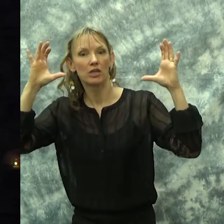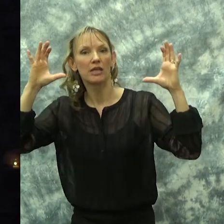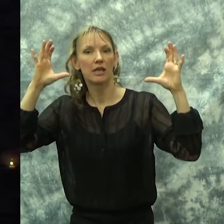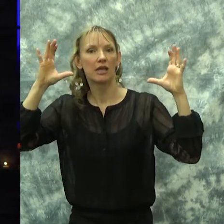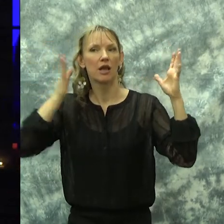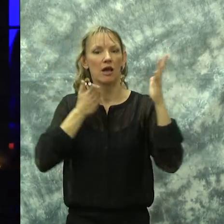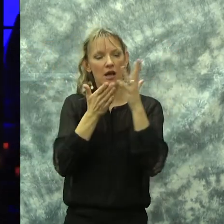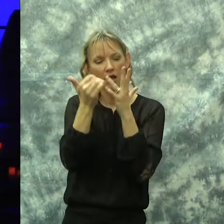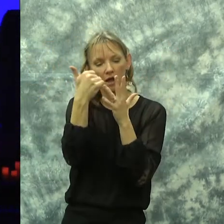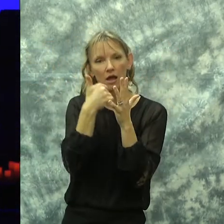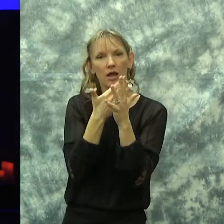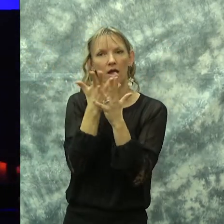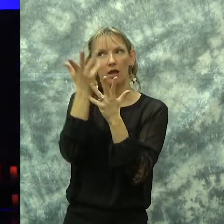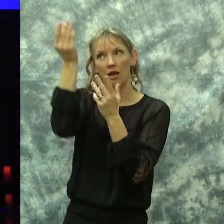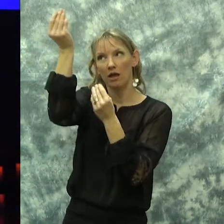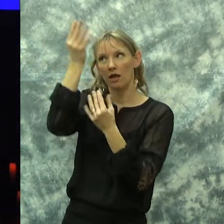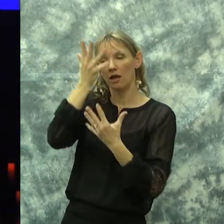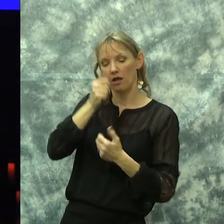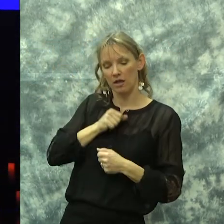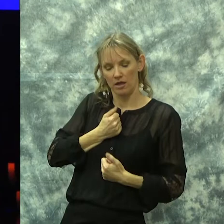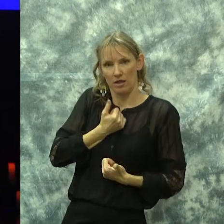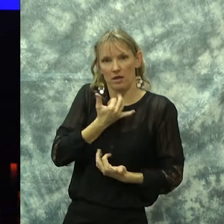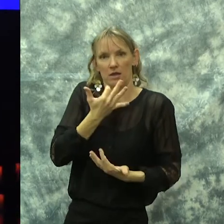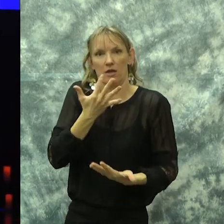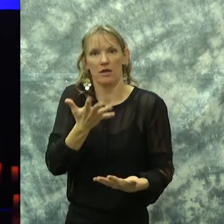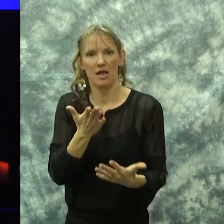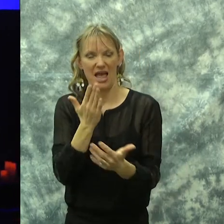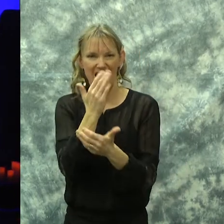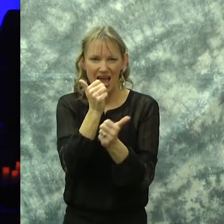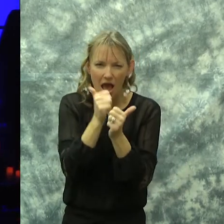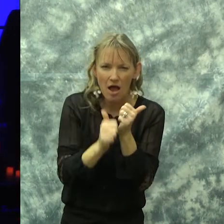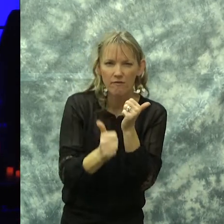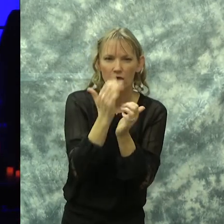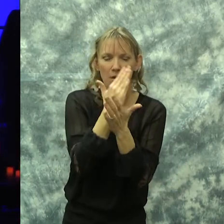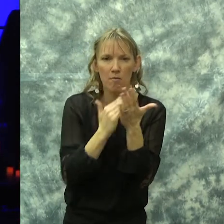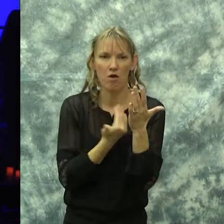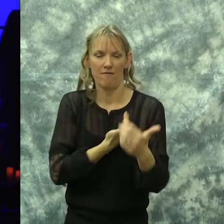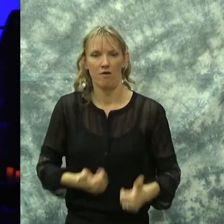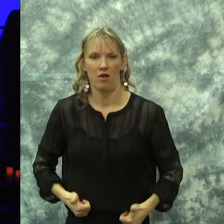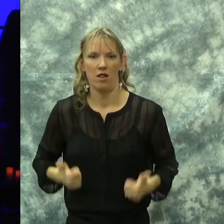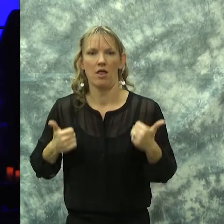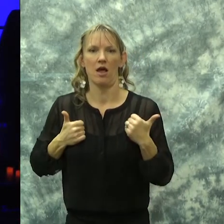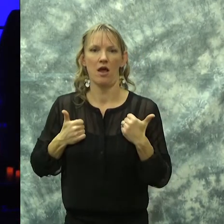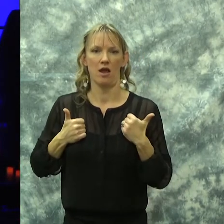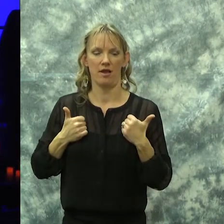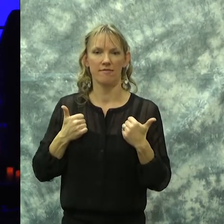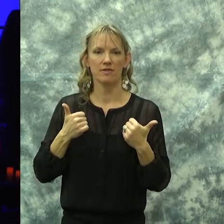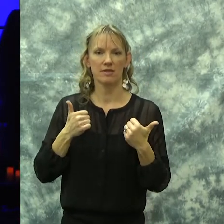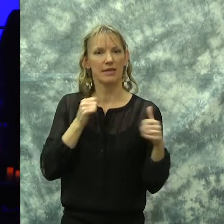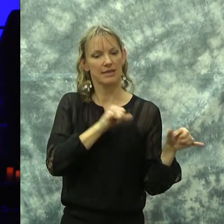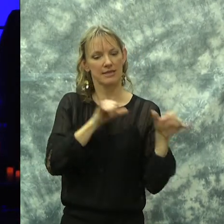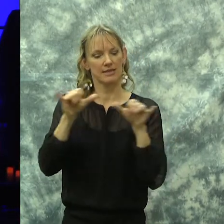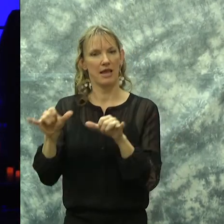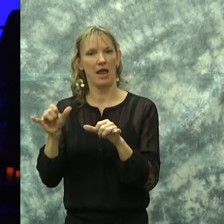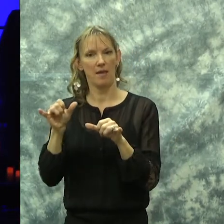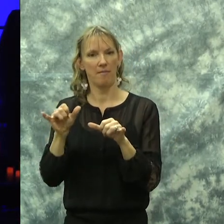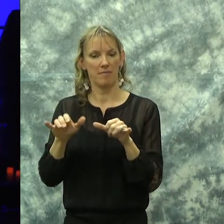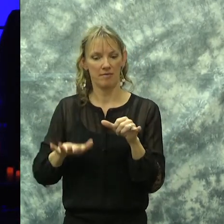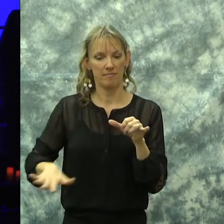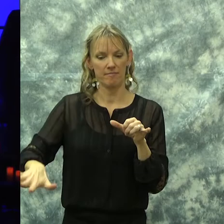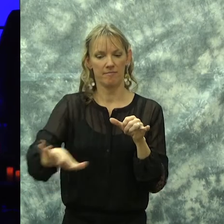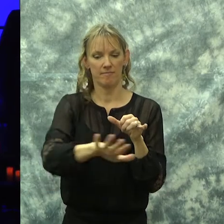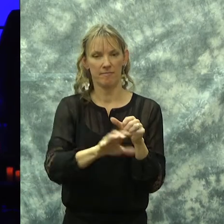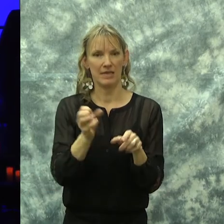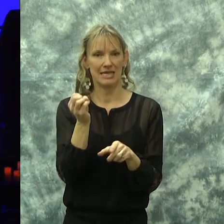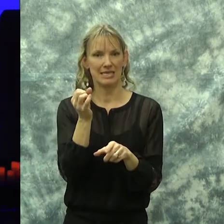weave itself into the very fabric, nook and cranny, every aspect of our lives. And it's like a seed bed for